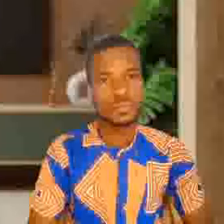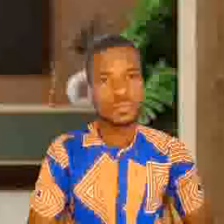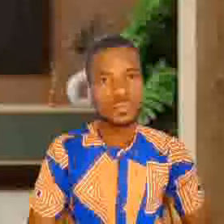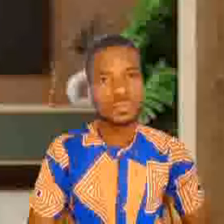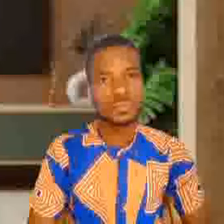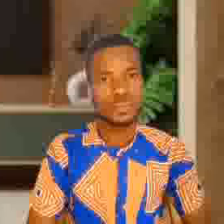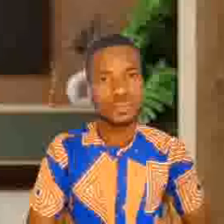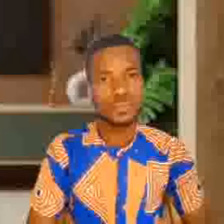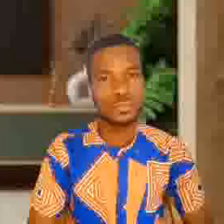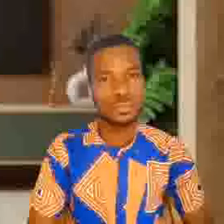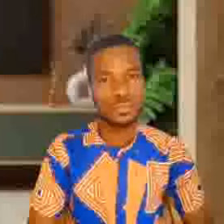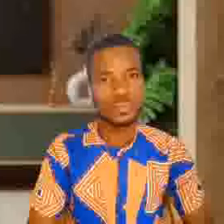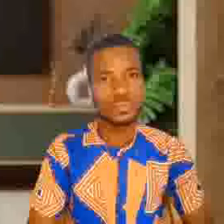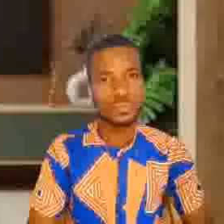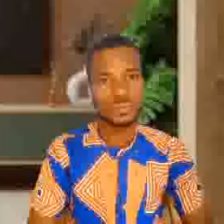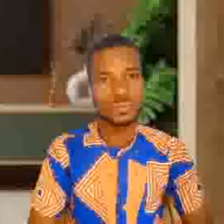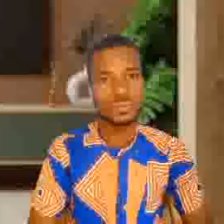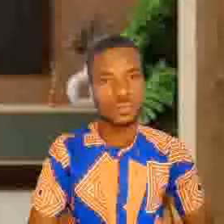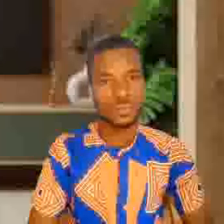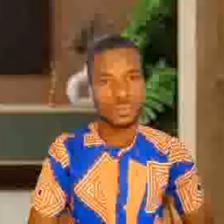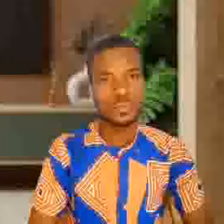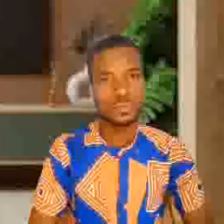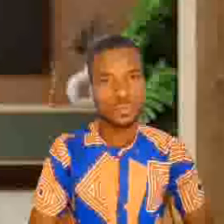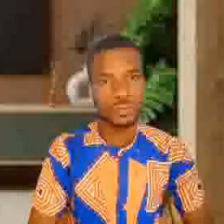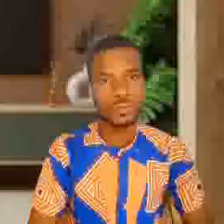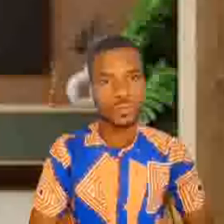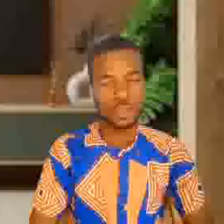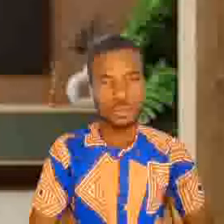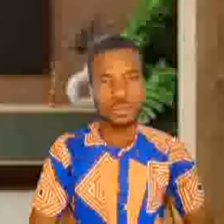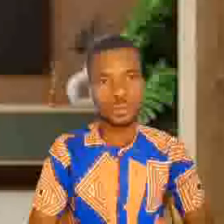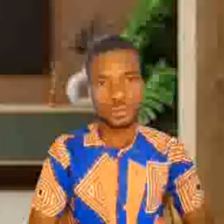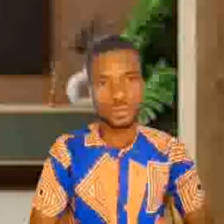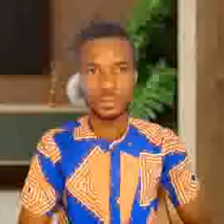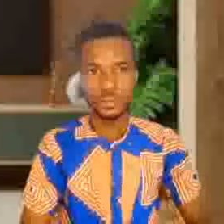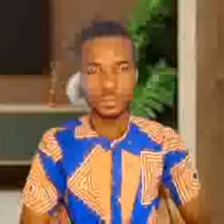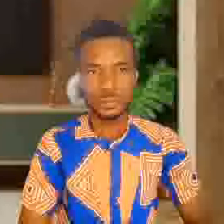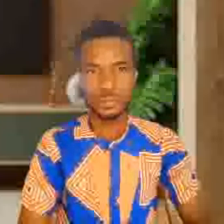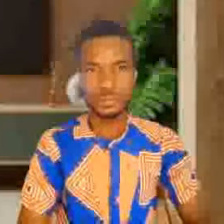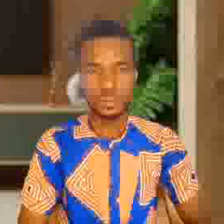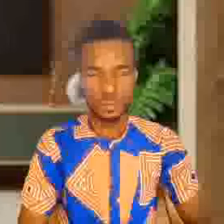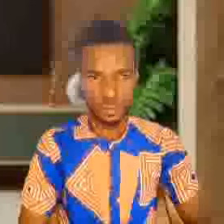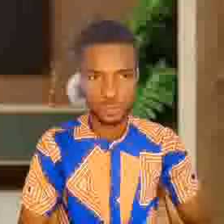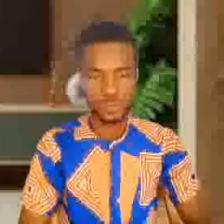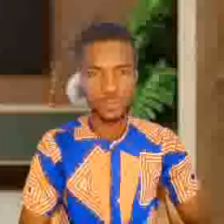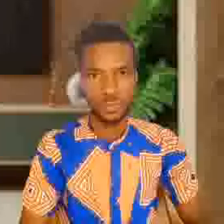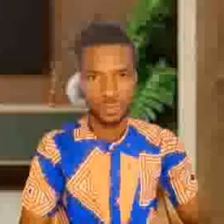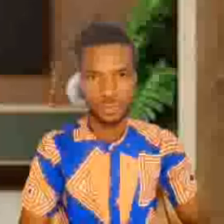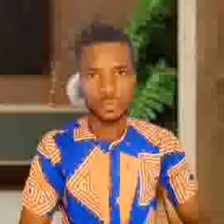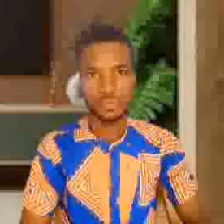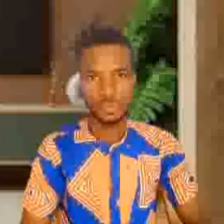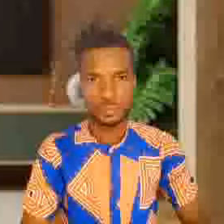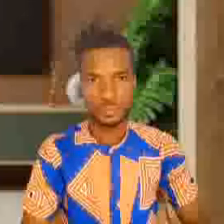appointment reaches, you will have your encounter. That was a prayer I did that I counted how many days I